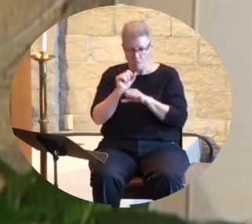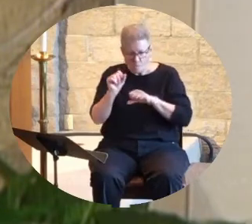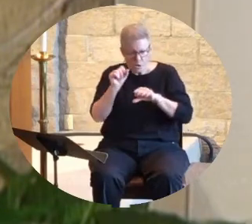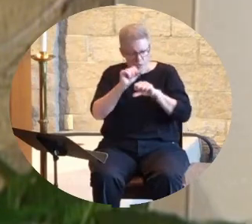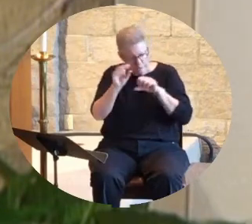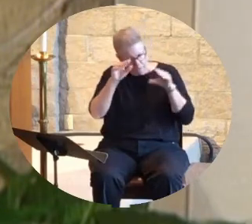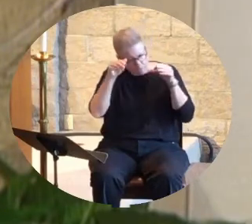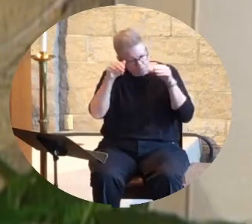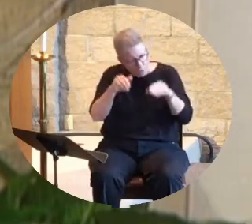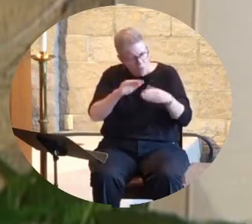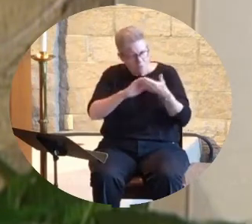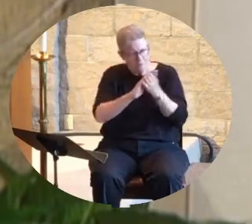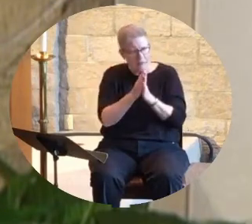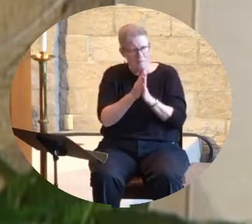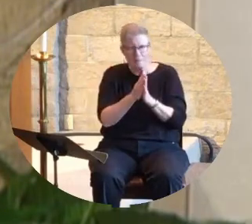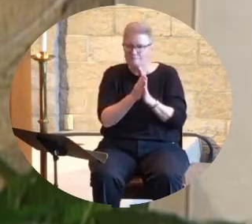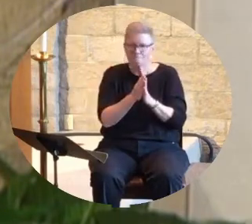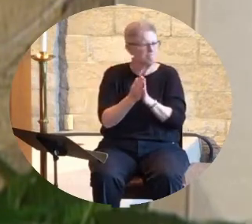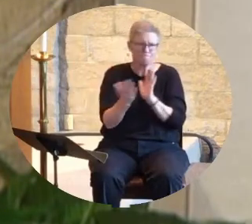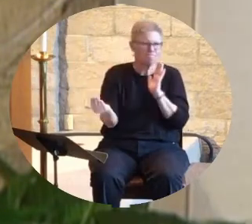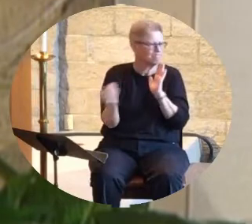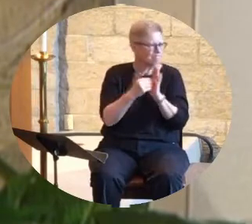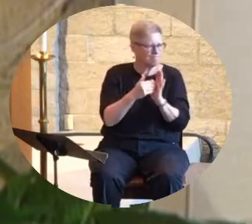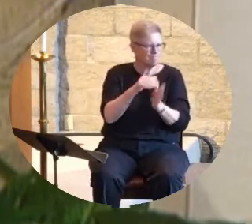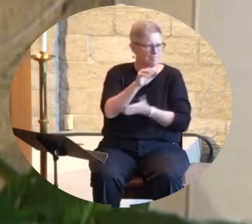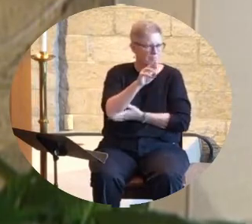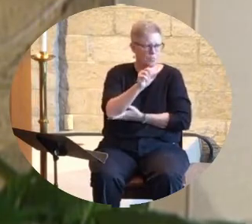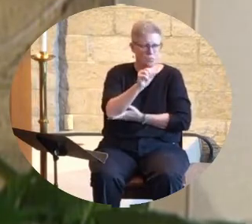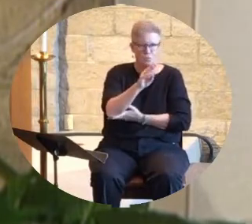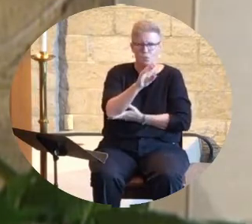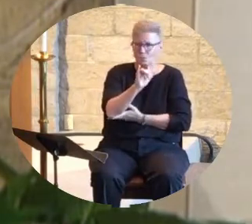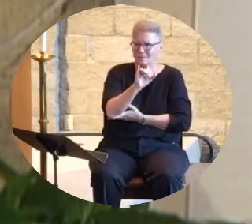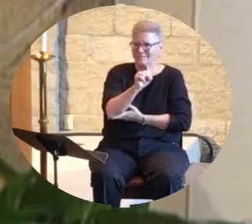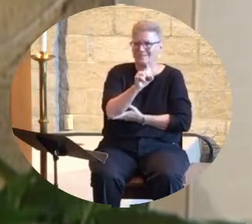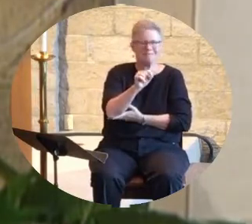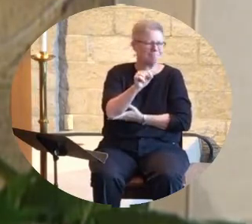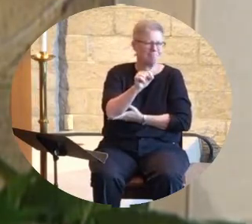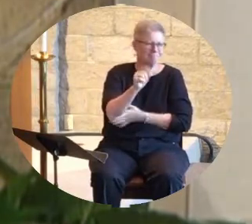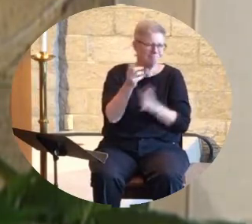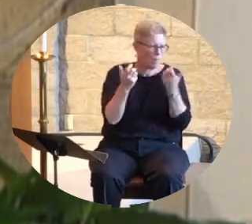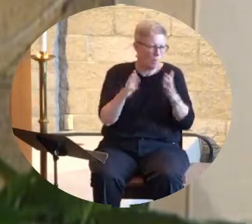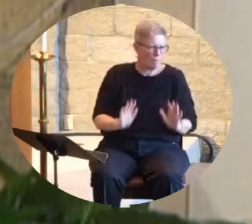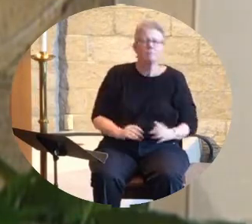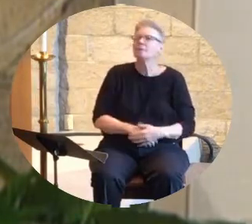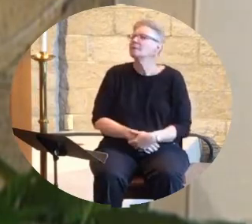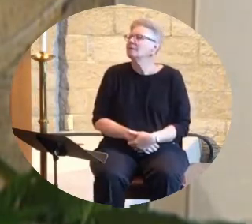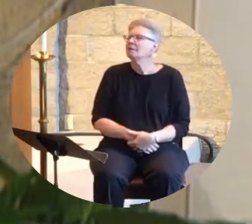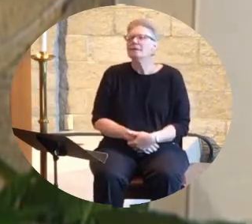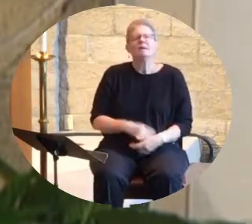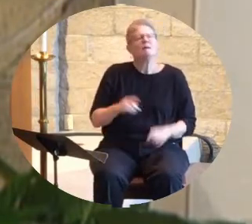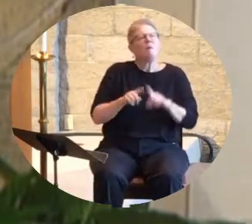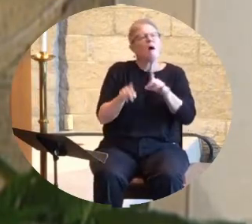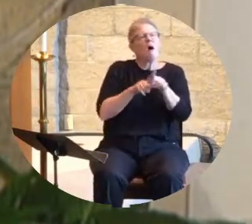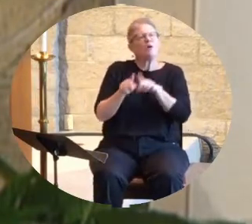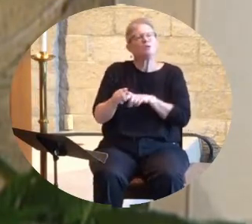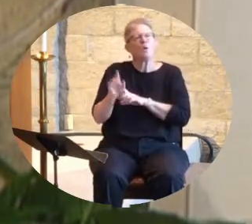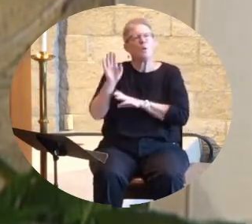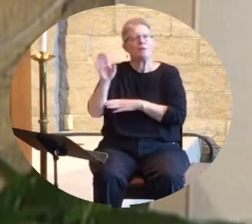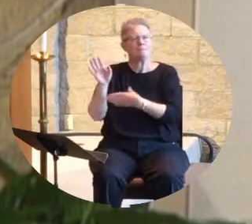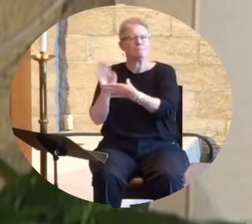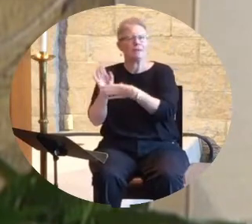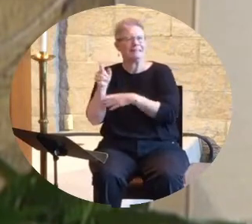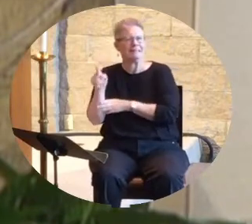anti-racist. But he did something, he shared something in that video, that really struck me. Struck and touched